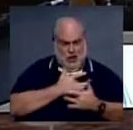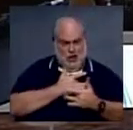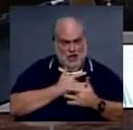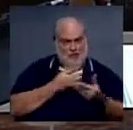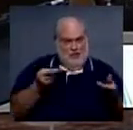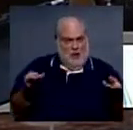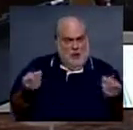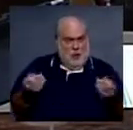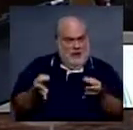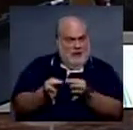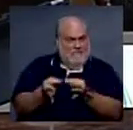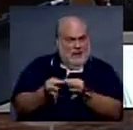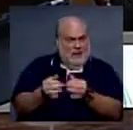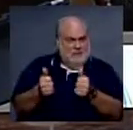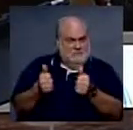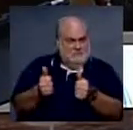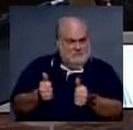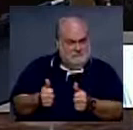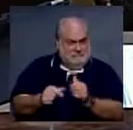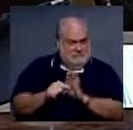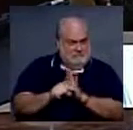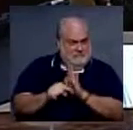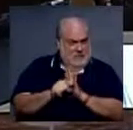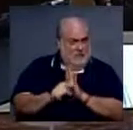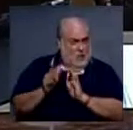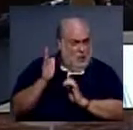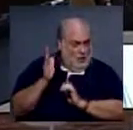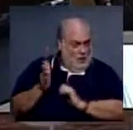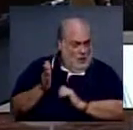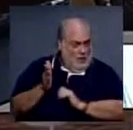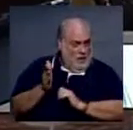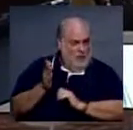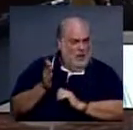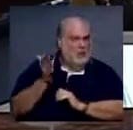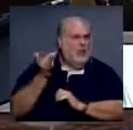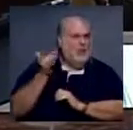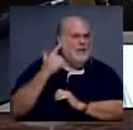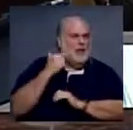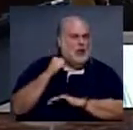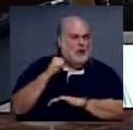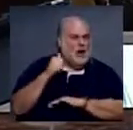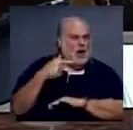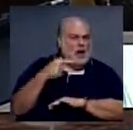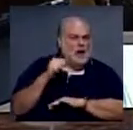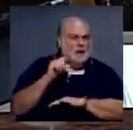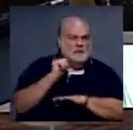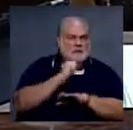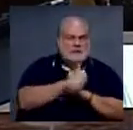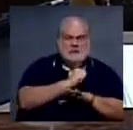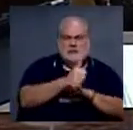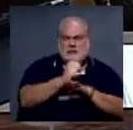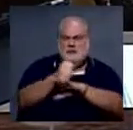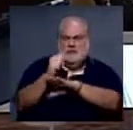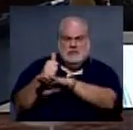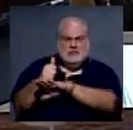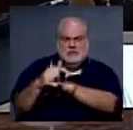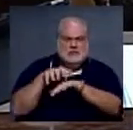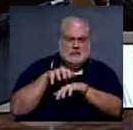negatively impacted by all of the apartments that are going in. And I really do think that